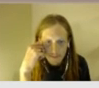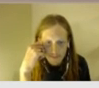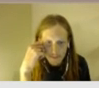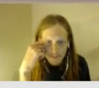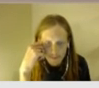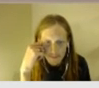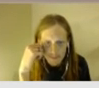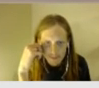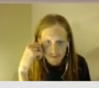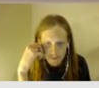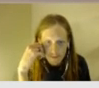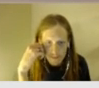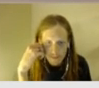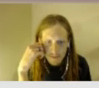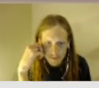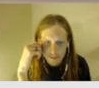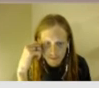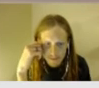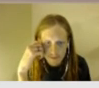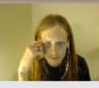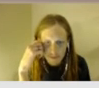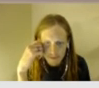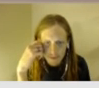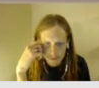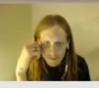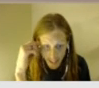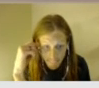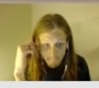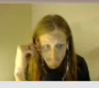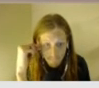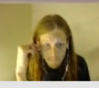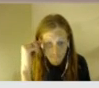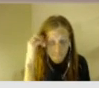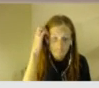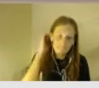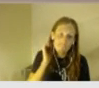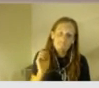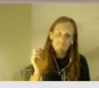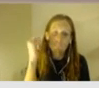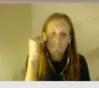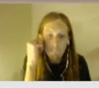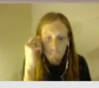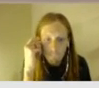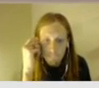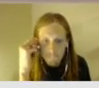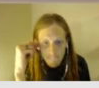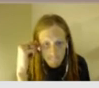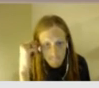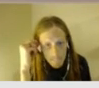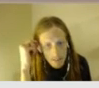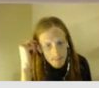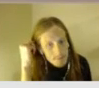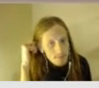trust with somebody in physical space, they kind of miss out on all the benefits of that. Not to say that you can't do that in